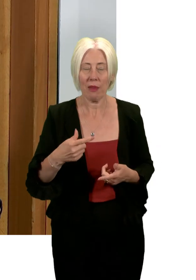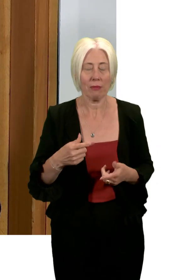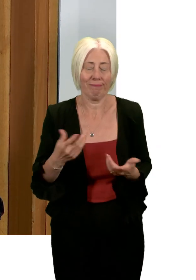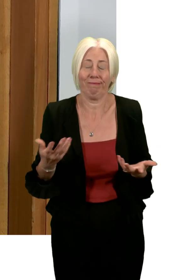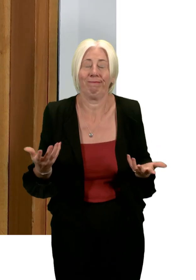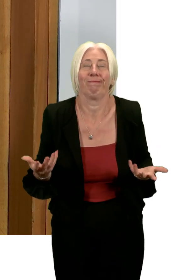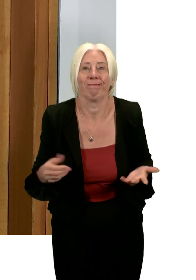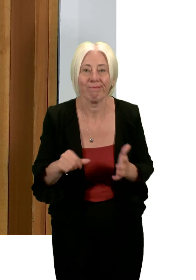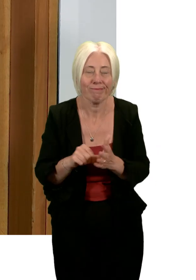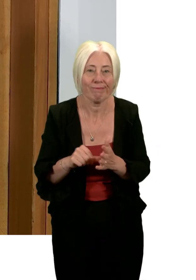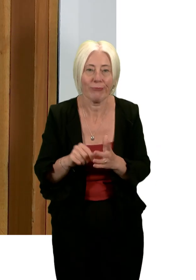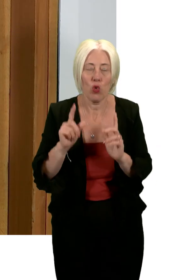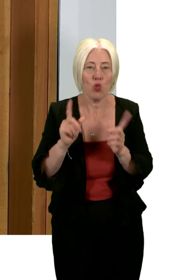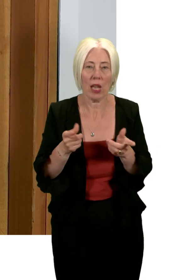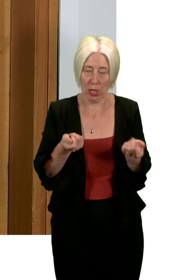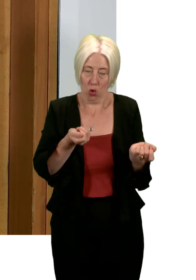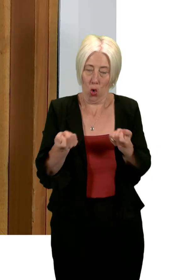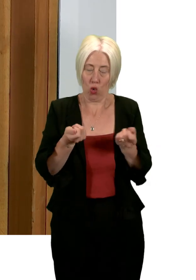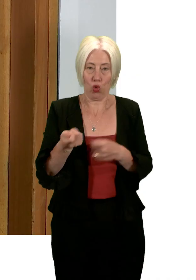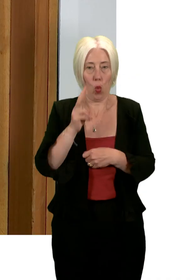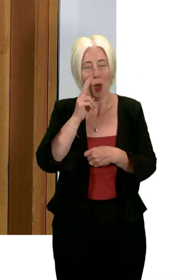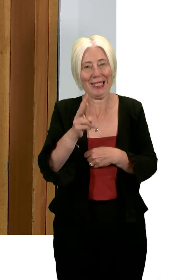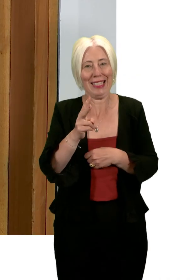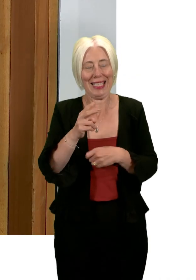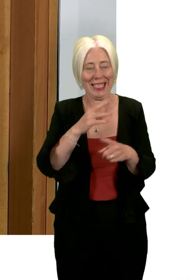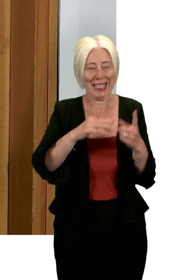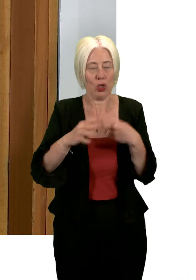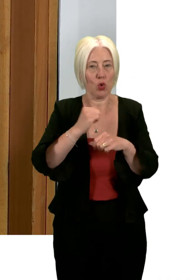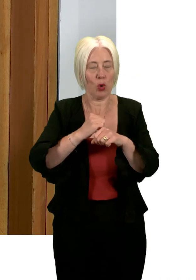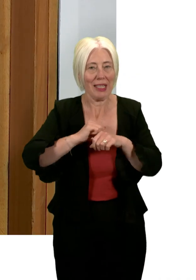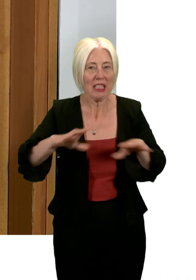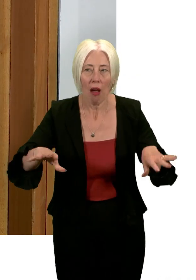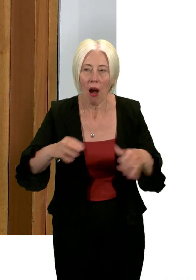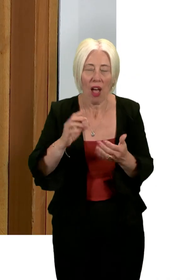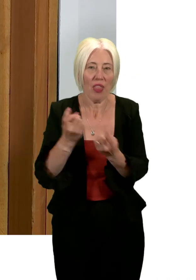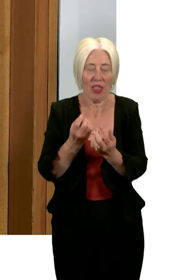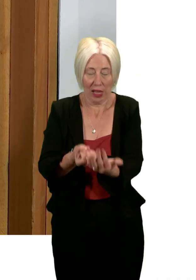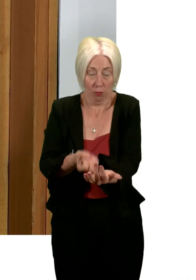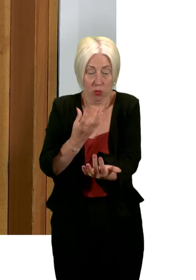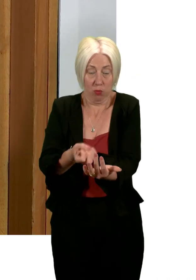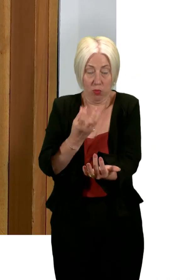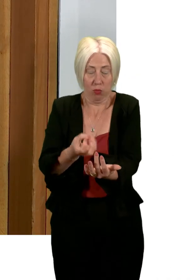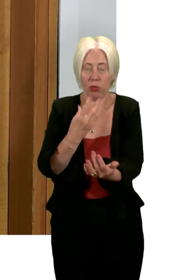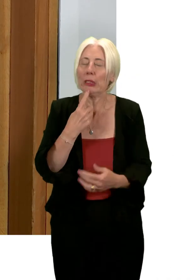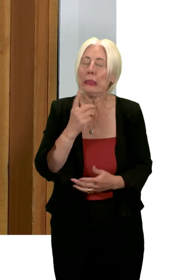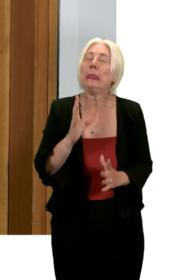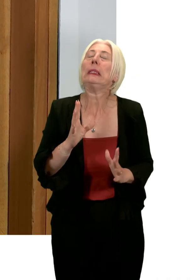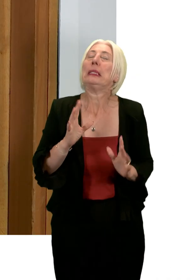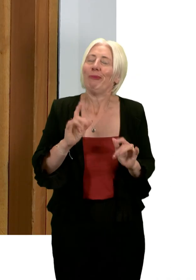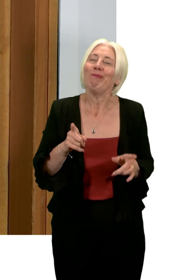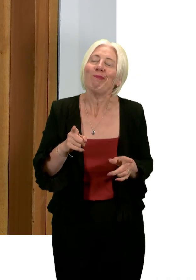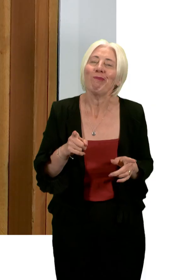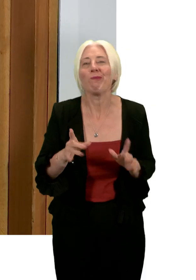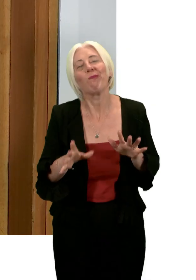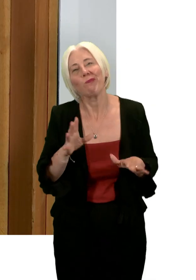legislate for what they see on social media and all the pop-up adverts. So that's quite challenging. I suppose one thing I